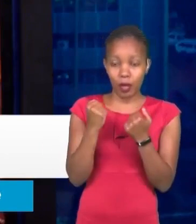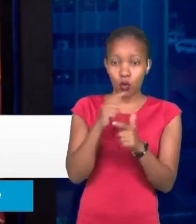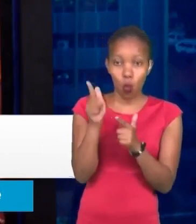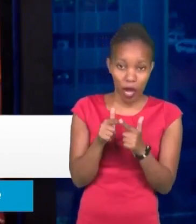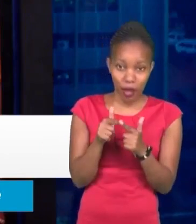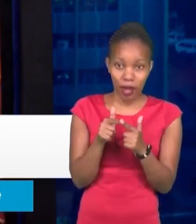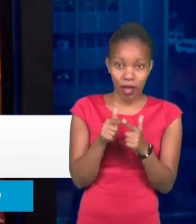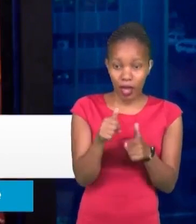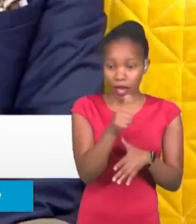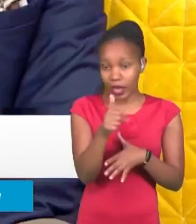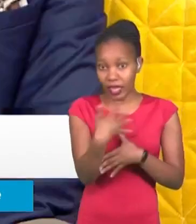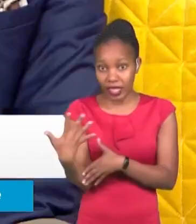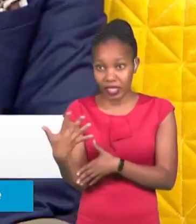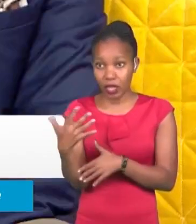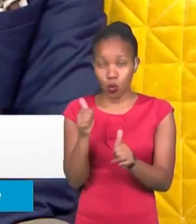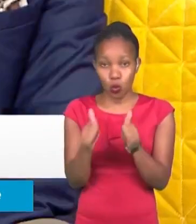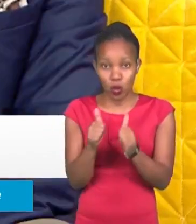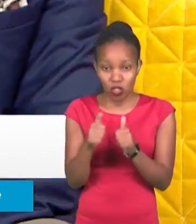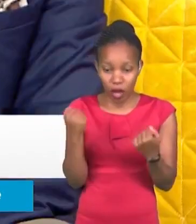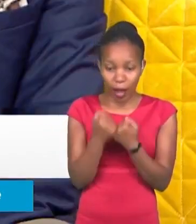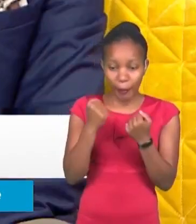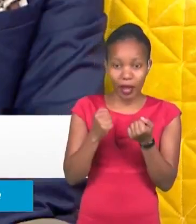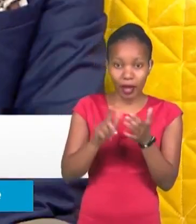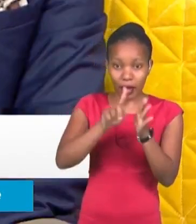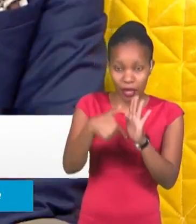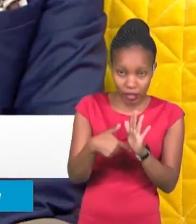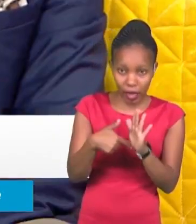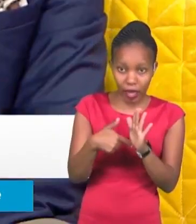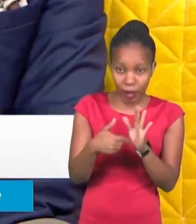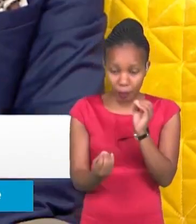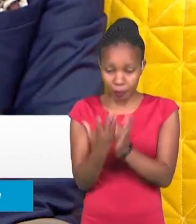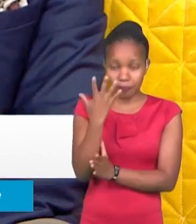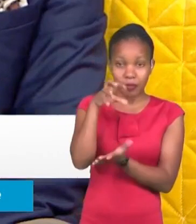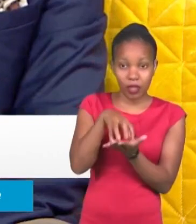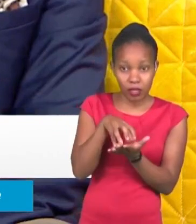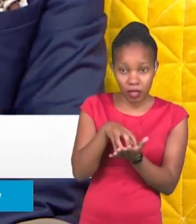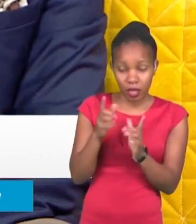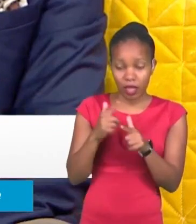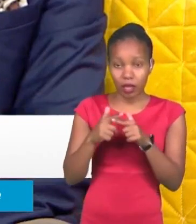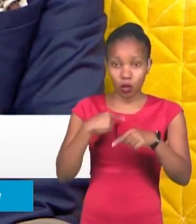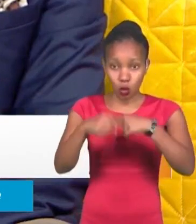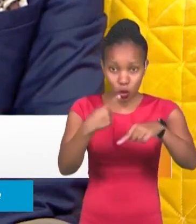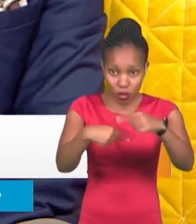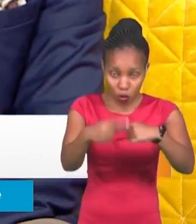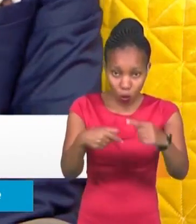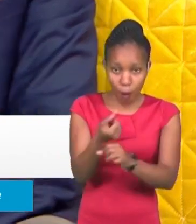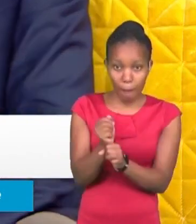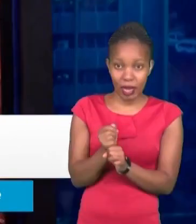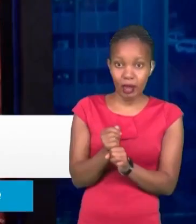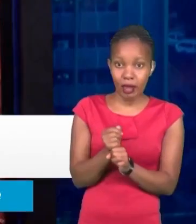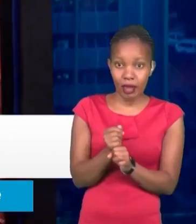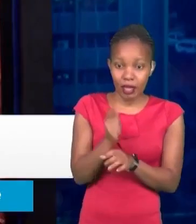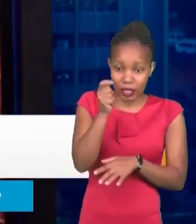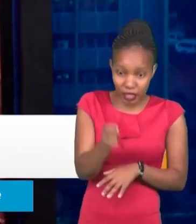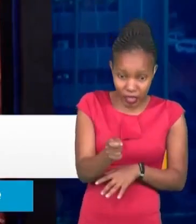not that come later emerge from the case go on to make the